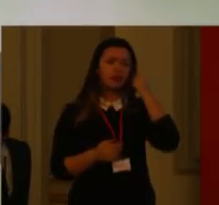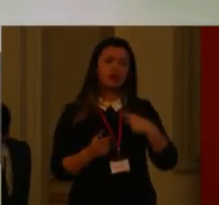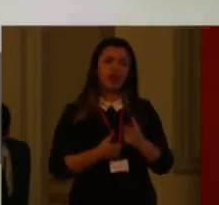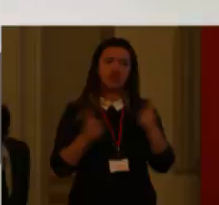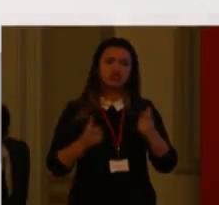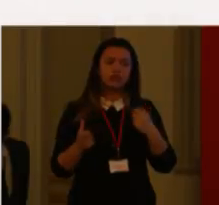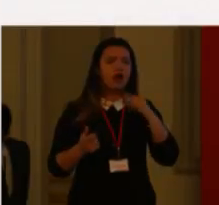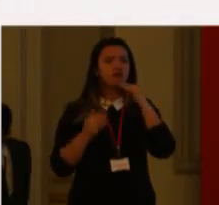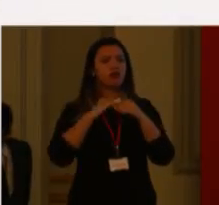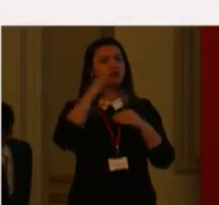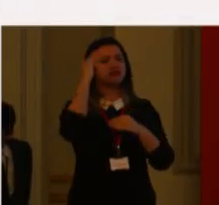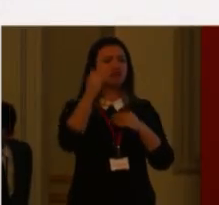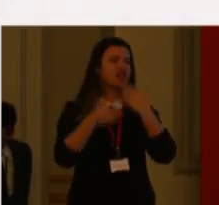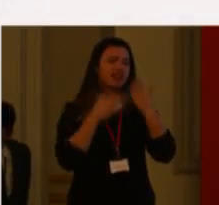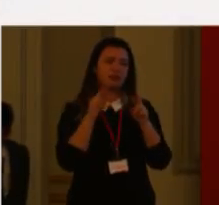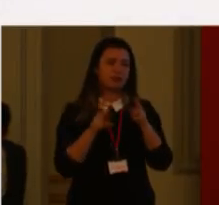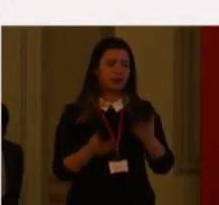konusunda bahsettiğim gibi.